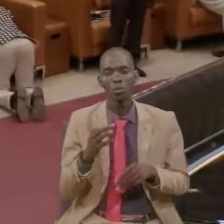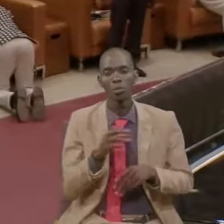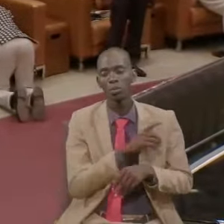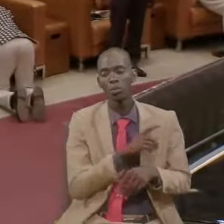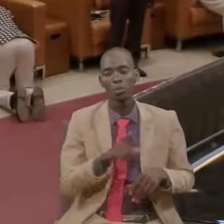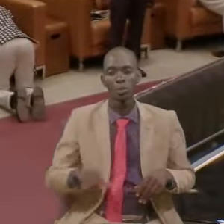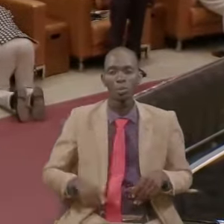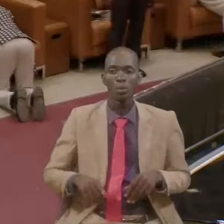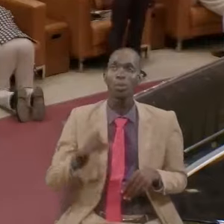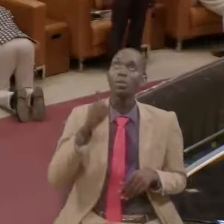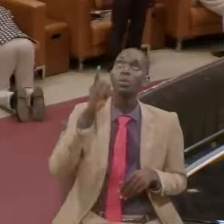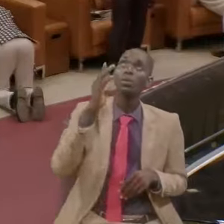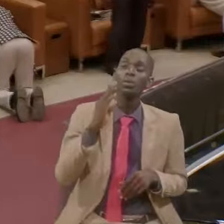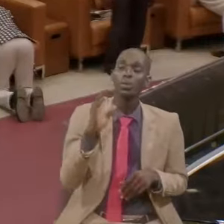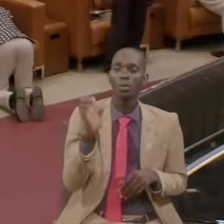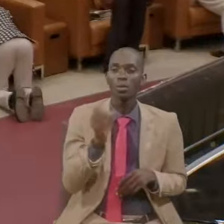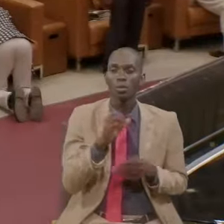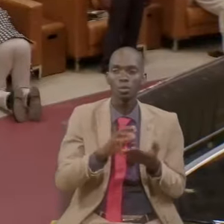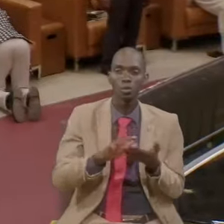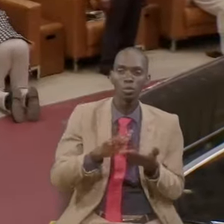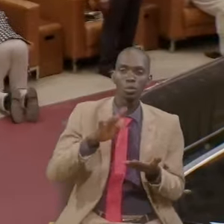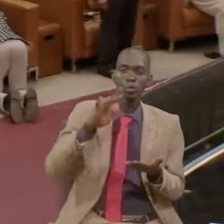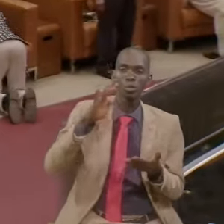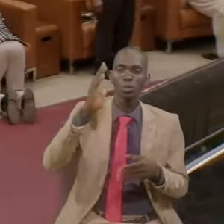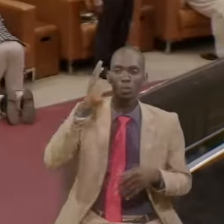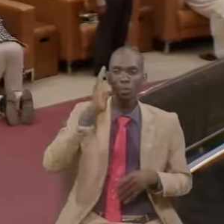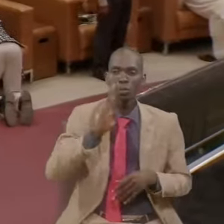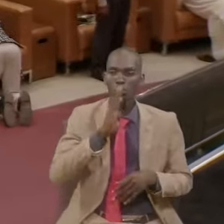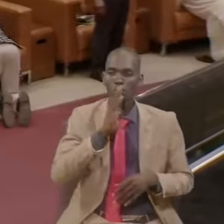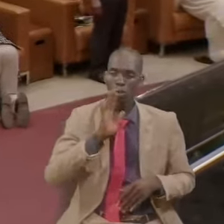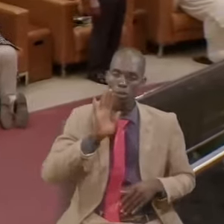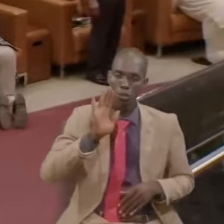God's glory will be your focus,